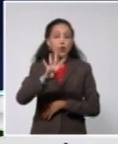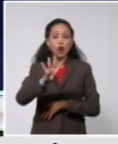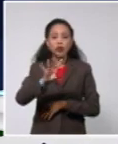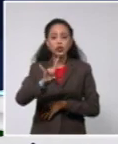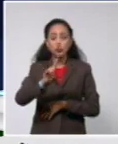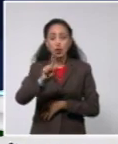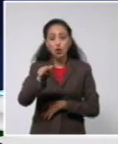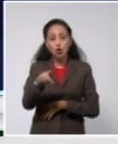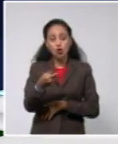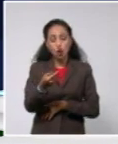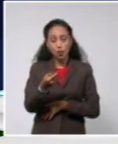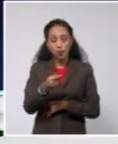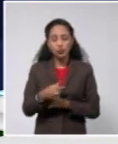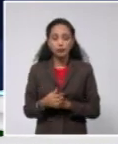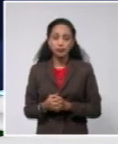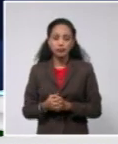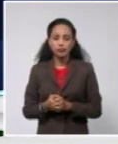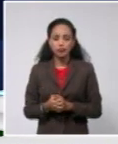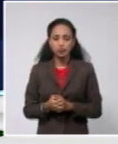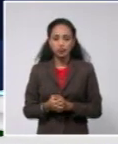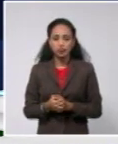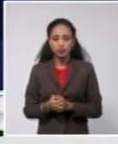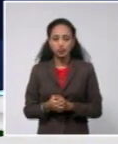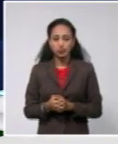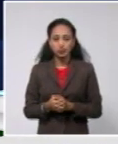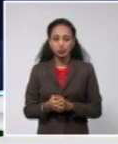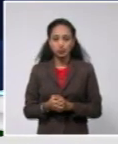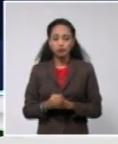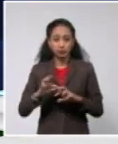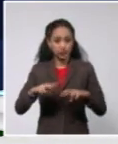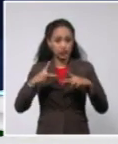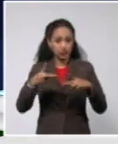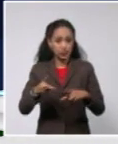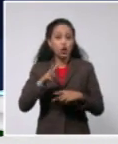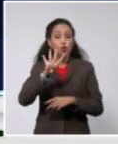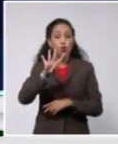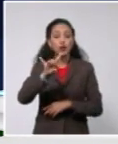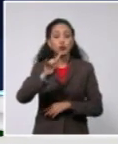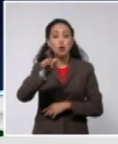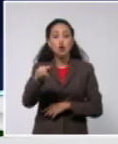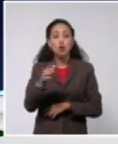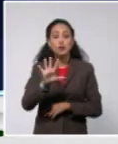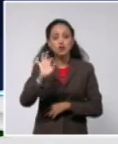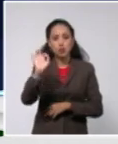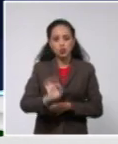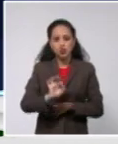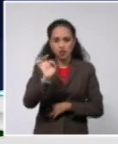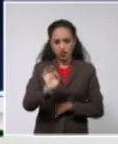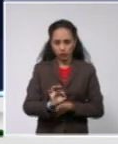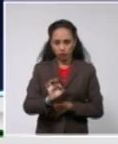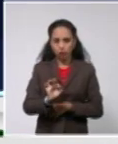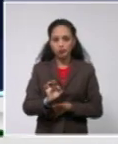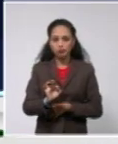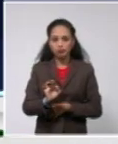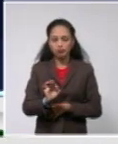for the virus in Cuba. Of these, 506, or